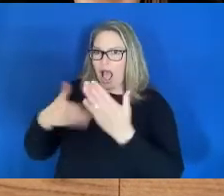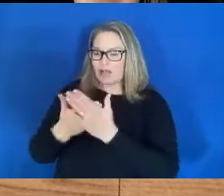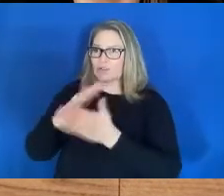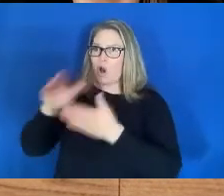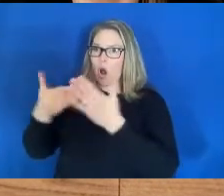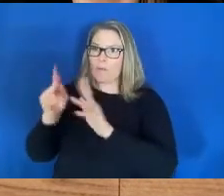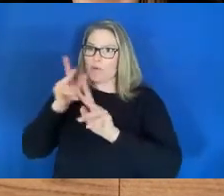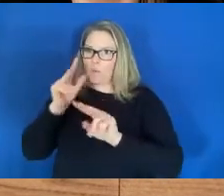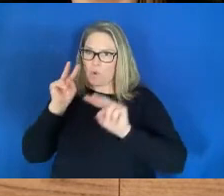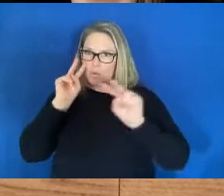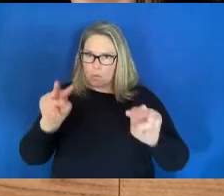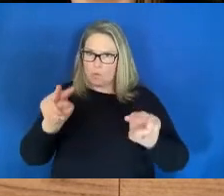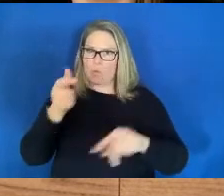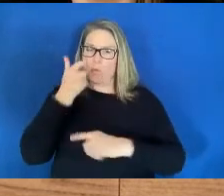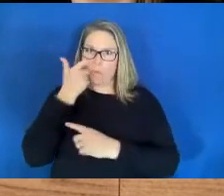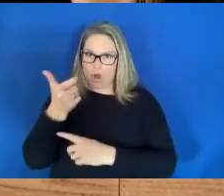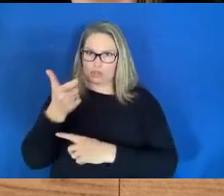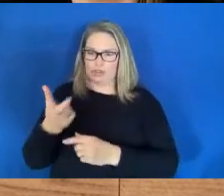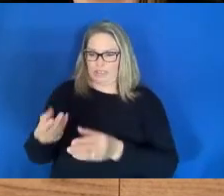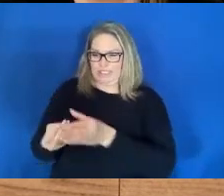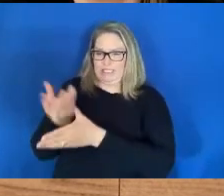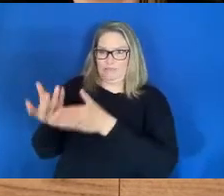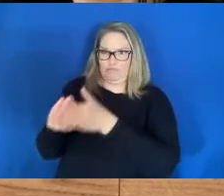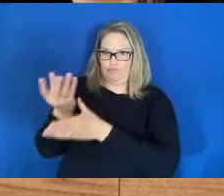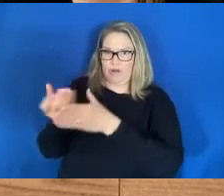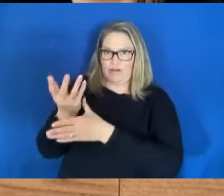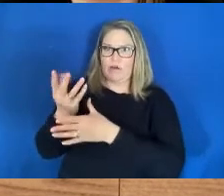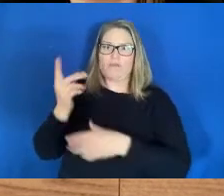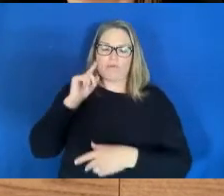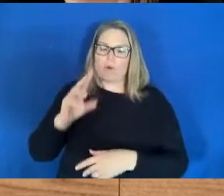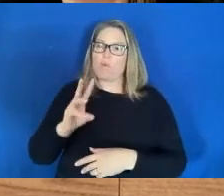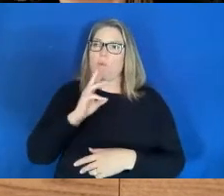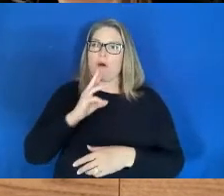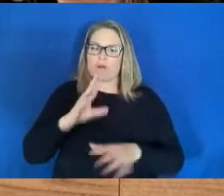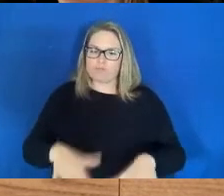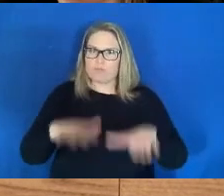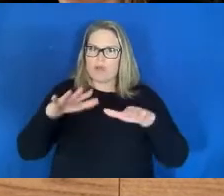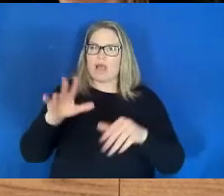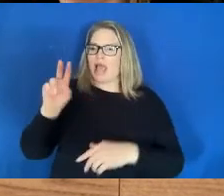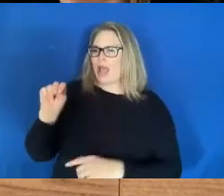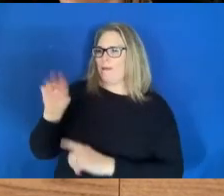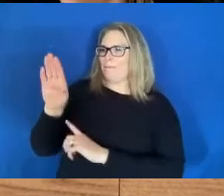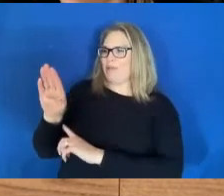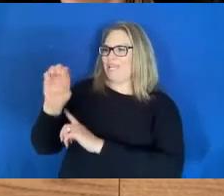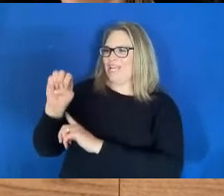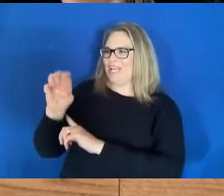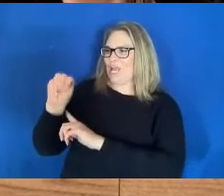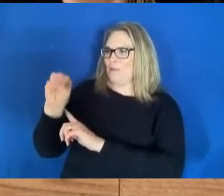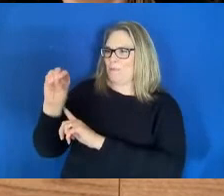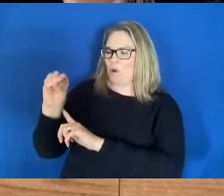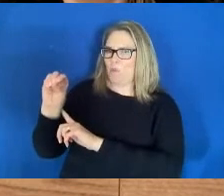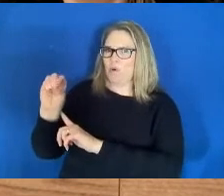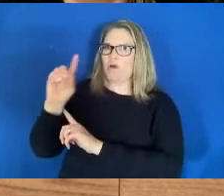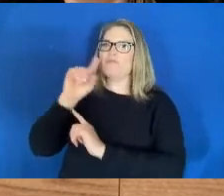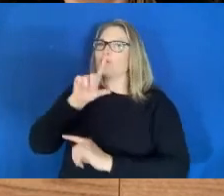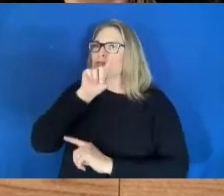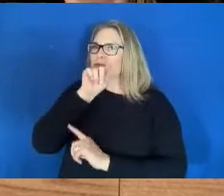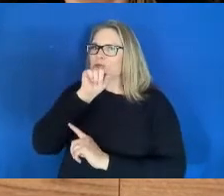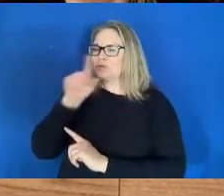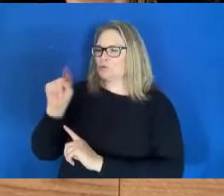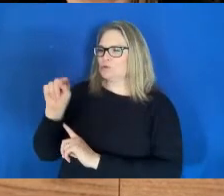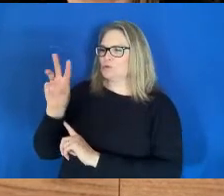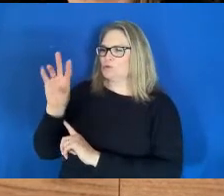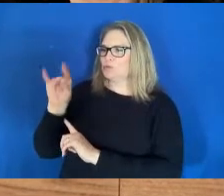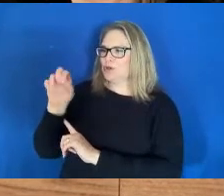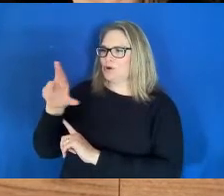website throughout the spring freshet and to follow NBEMO on Twitter and Facebook for the